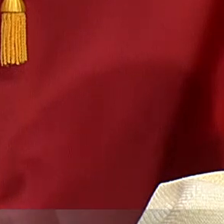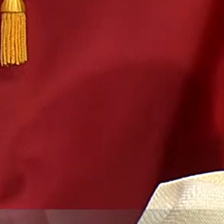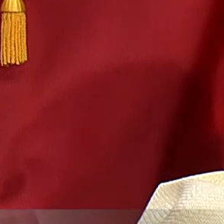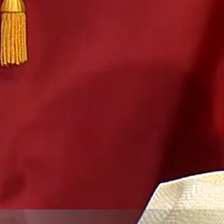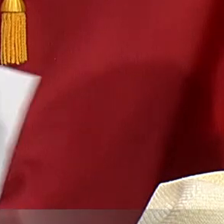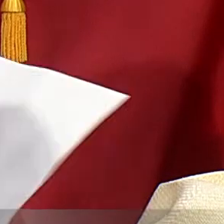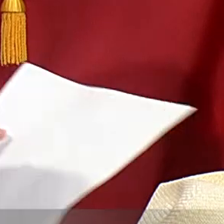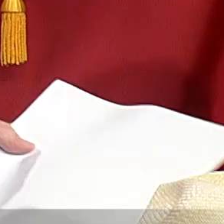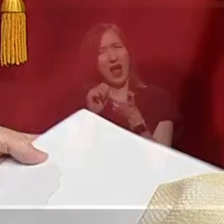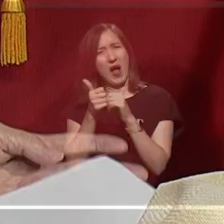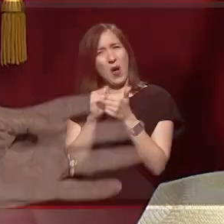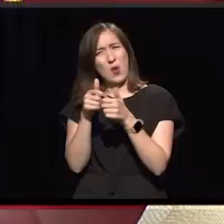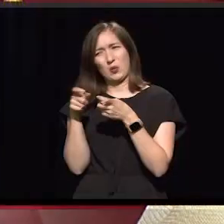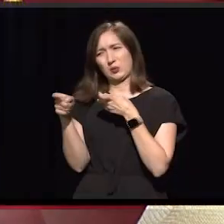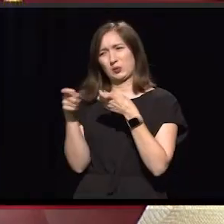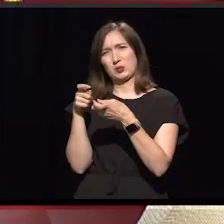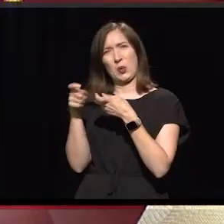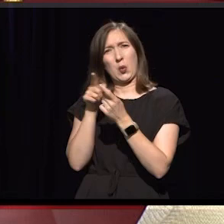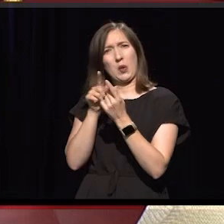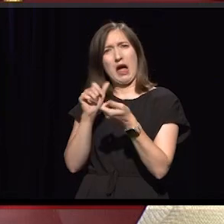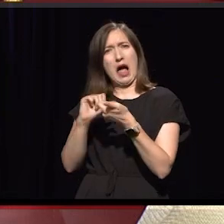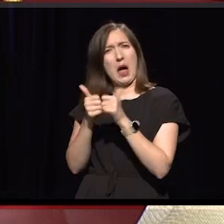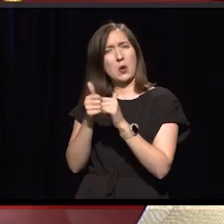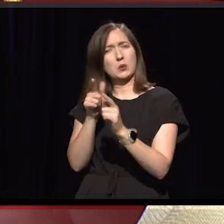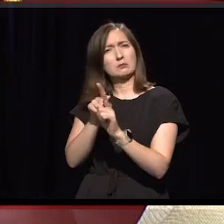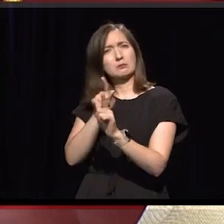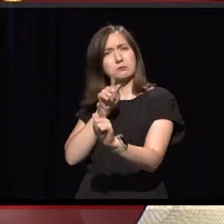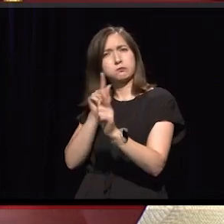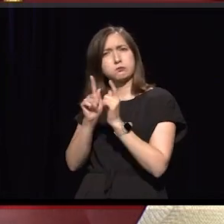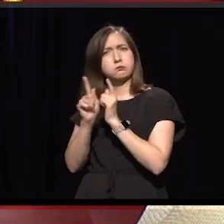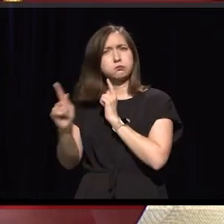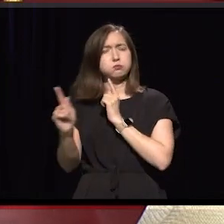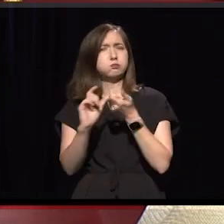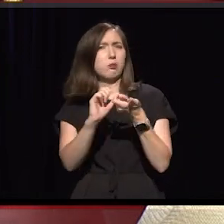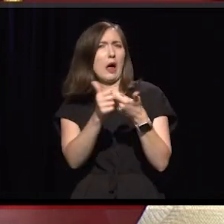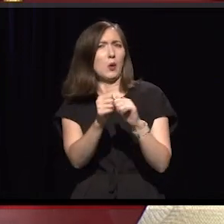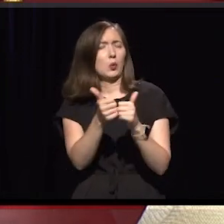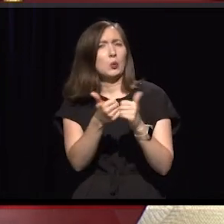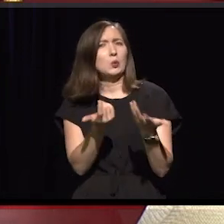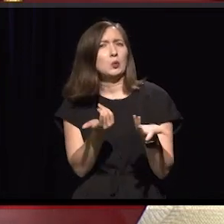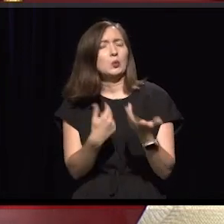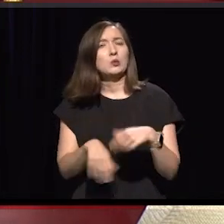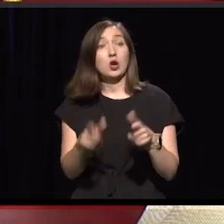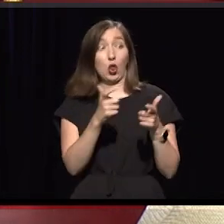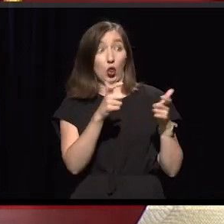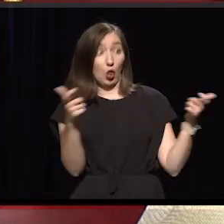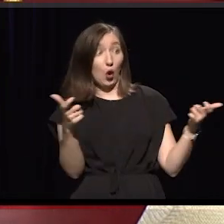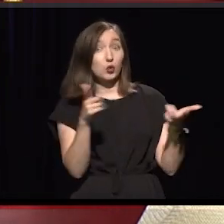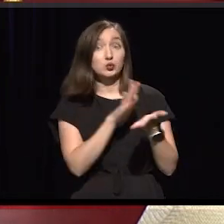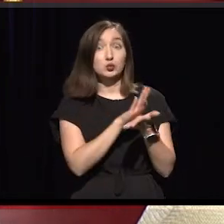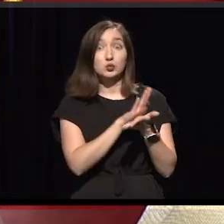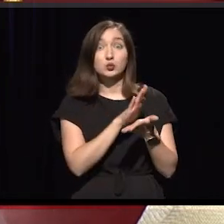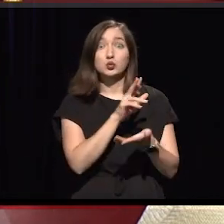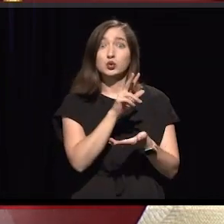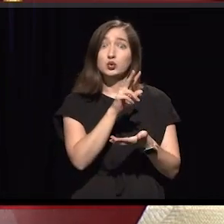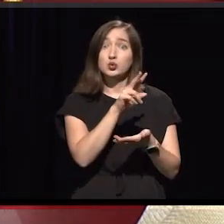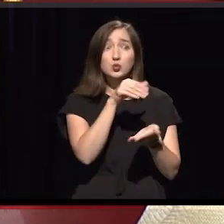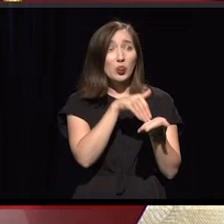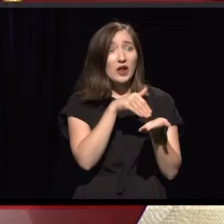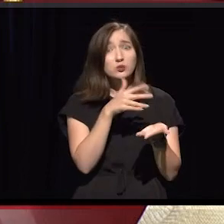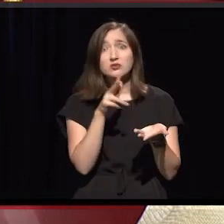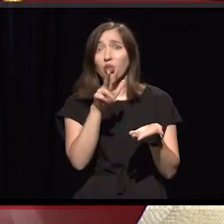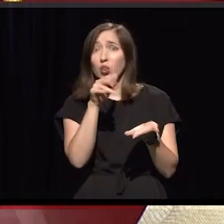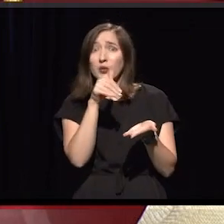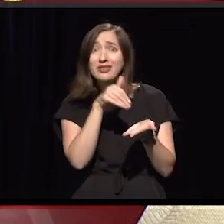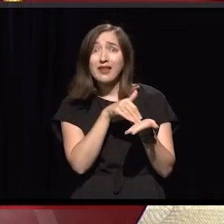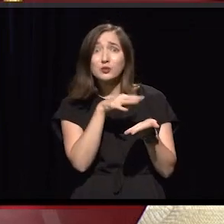to police once our schools start, particularly our bigger schools that may have 2,000 or 3,000 students. Unfortunately, the student that